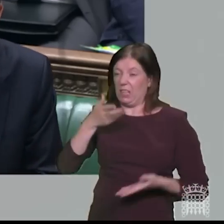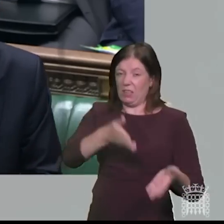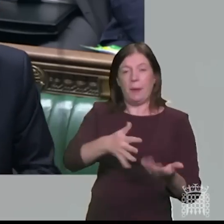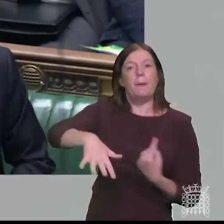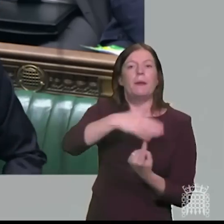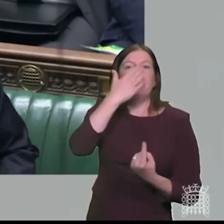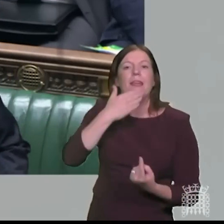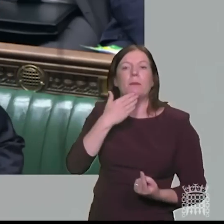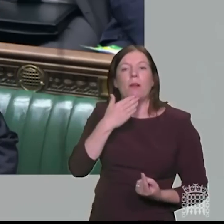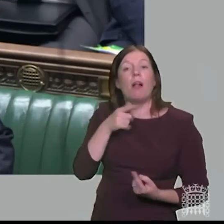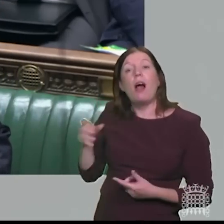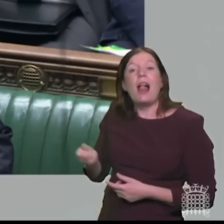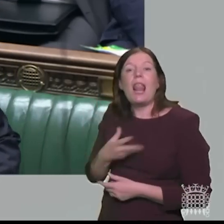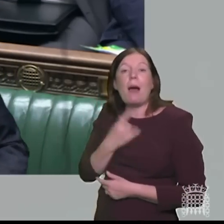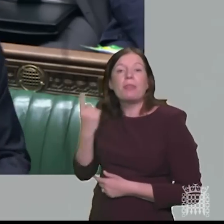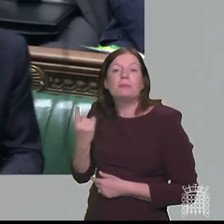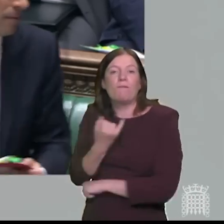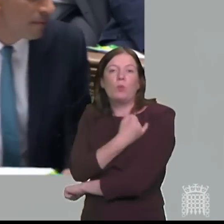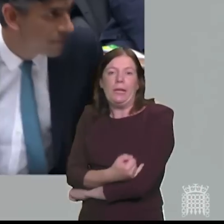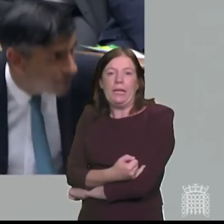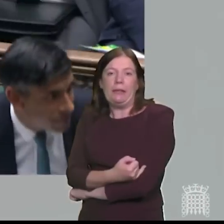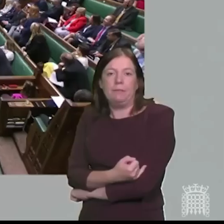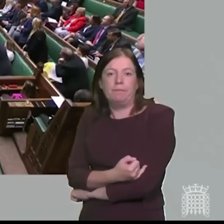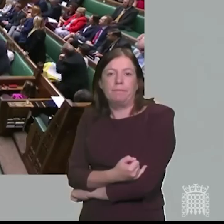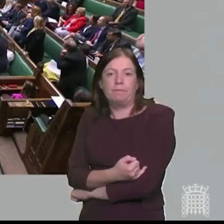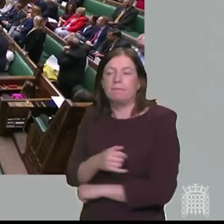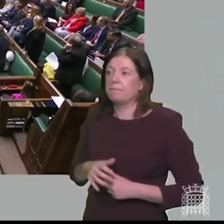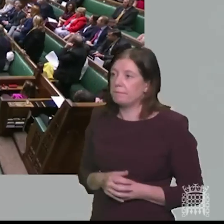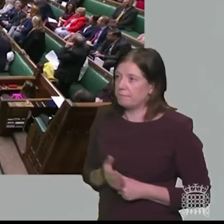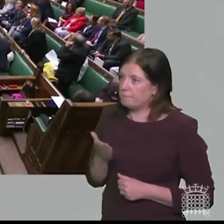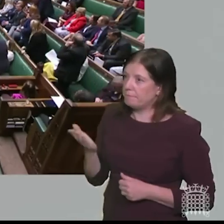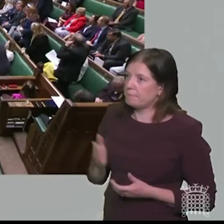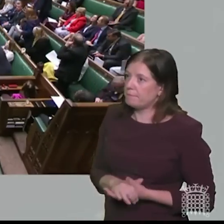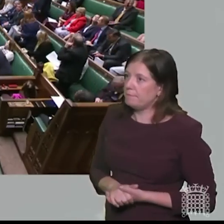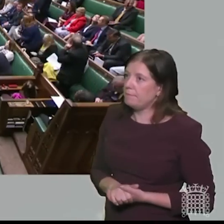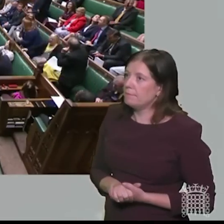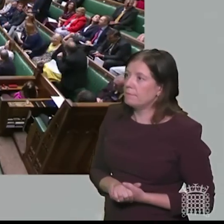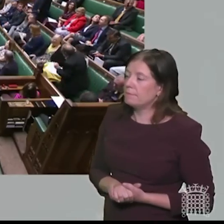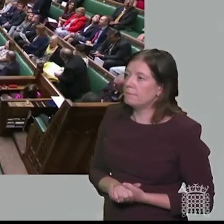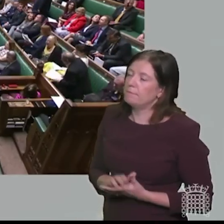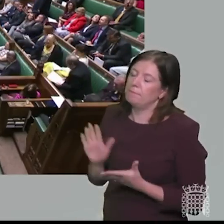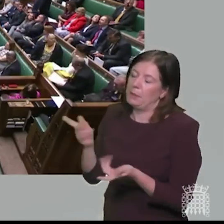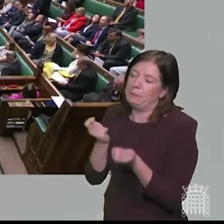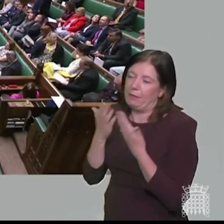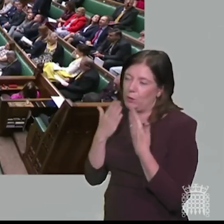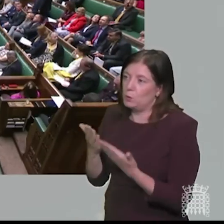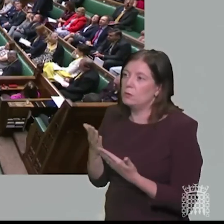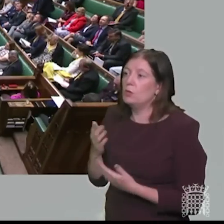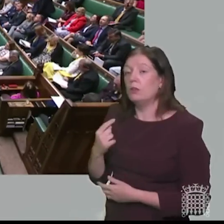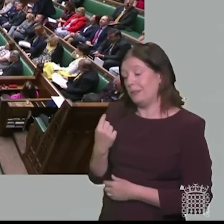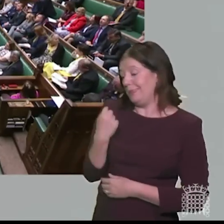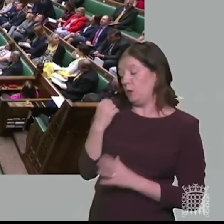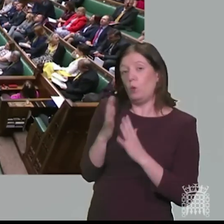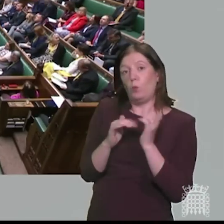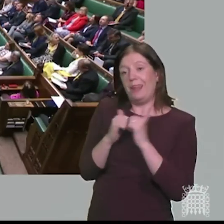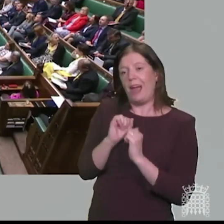that the Labour Party isn't strong enough to actually support. Malcolm MacDonald. I'm grateful, Mr. Speaker. After events in Russia at the weekend,